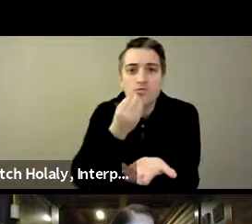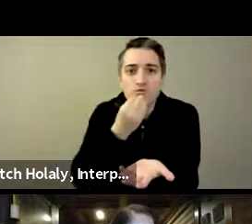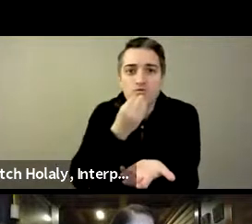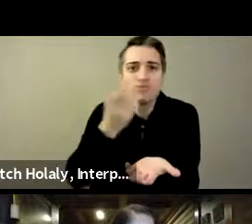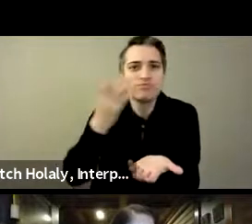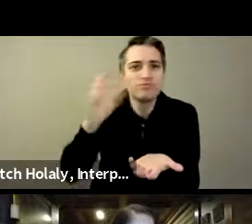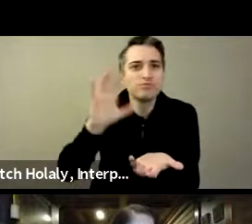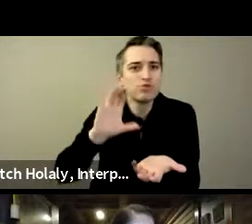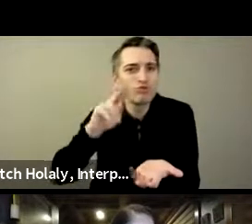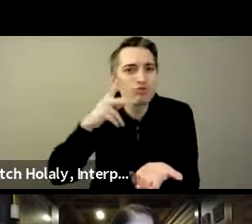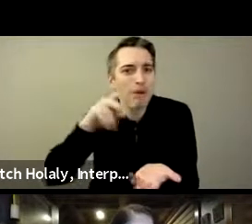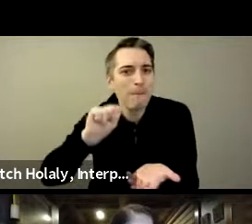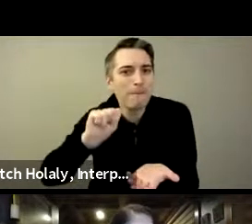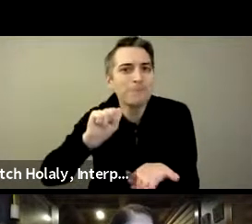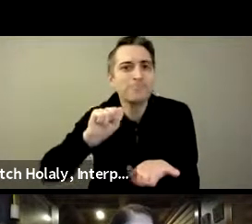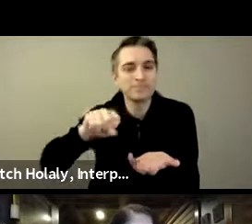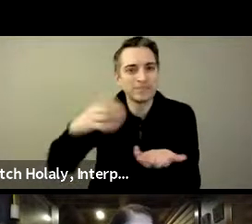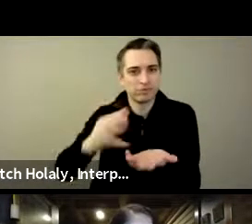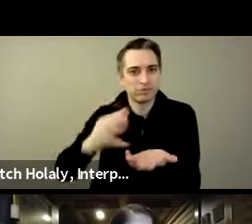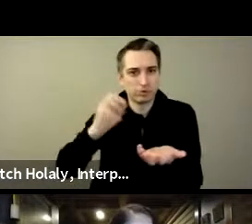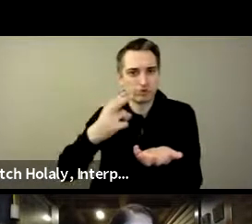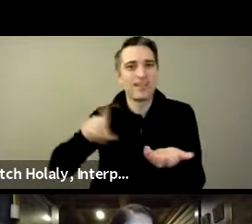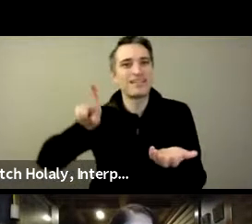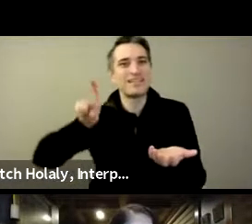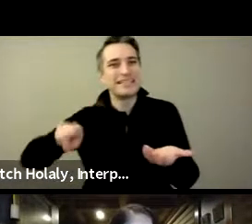available for farm workers' use.